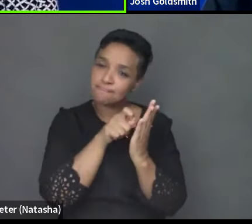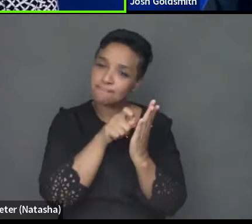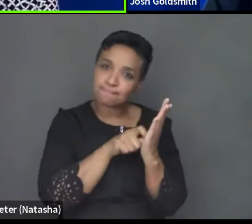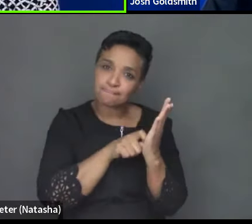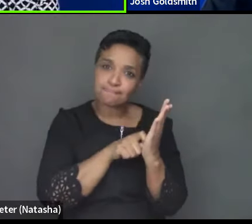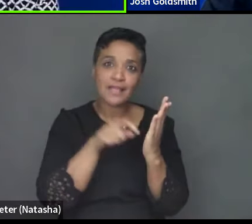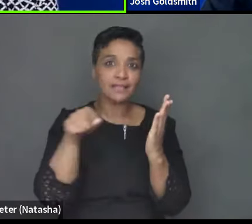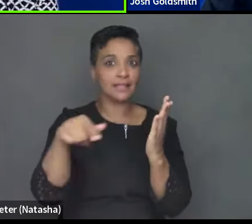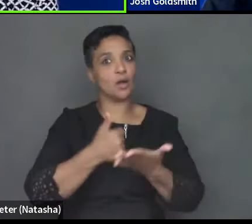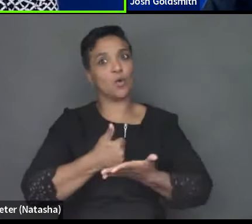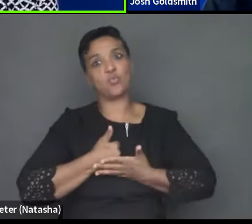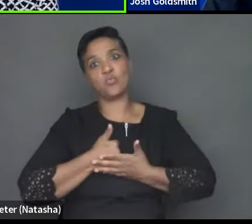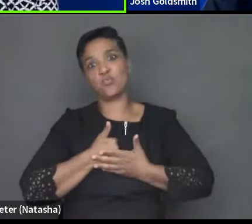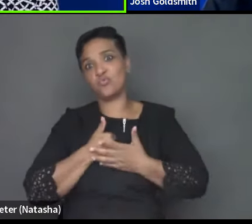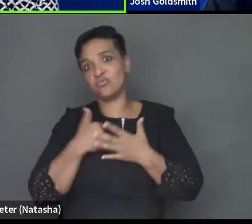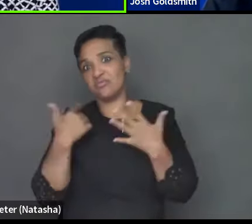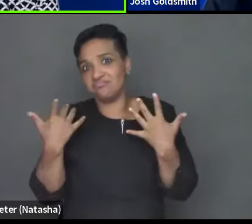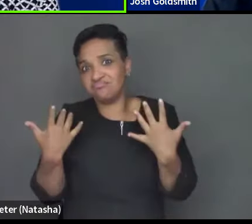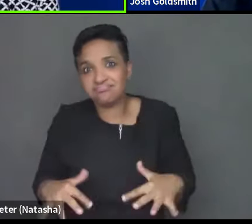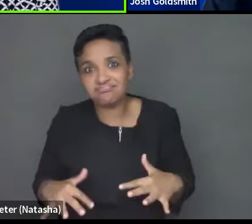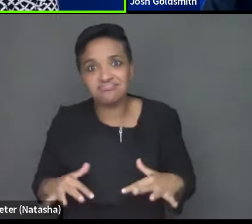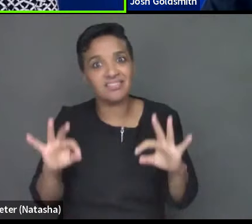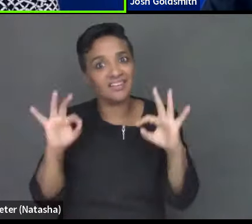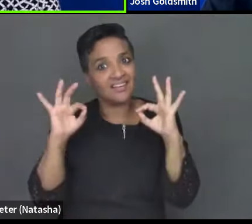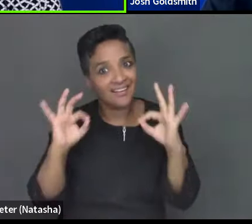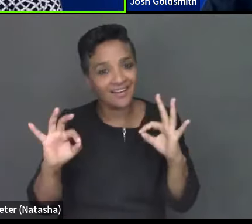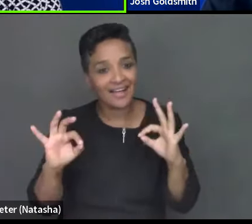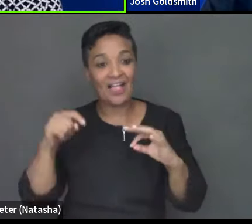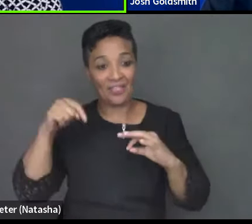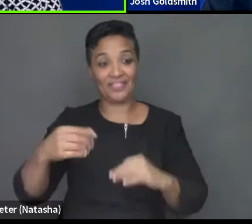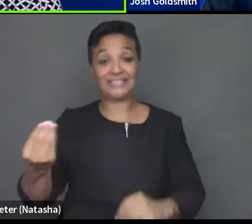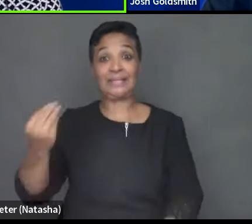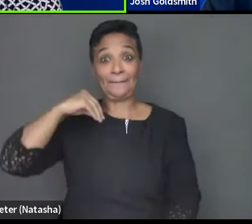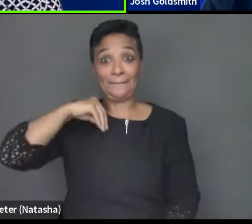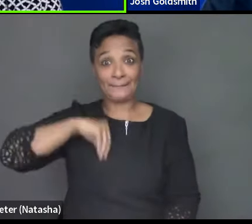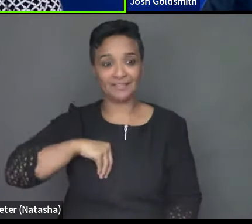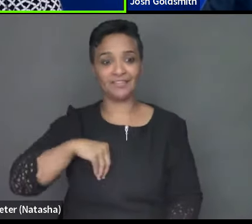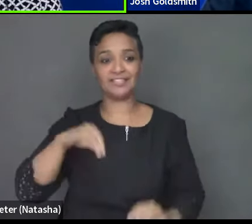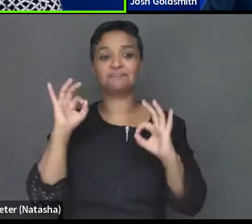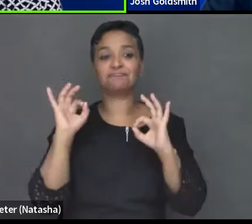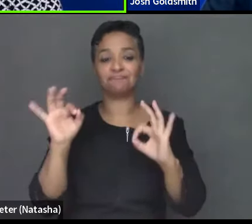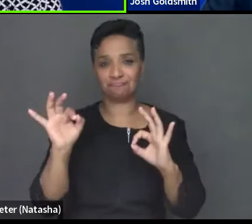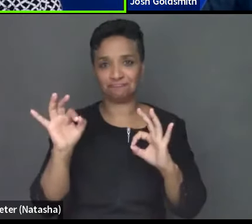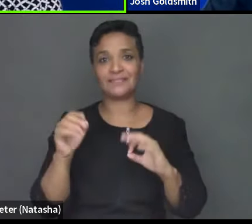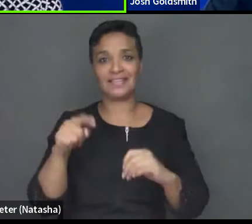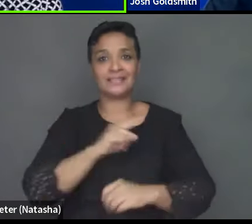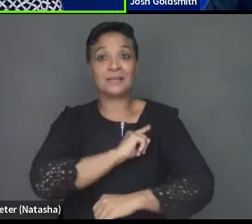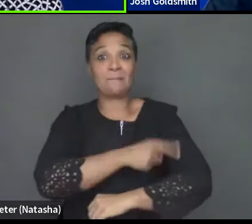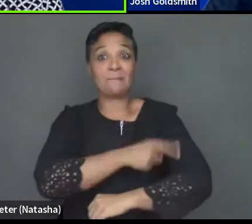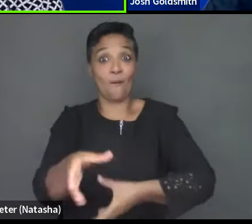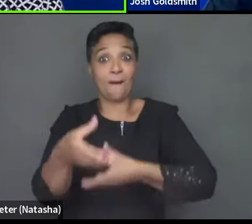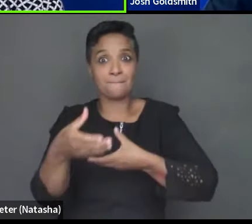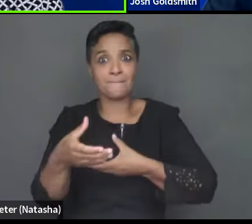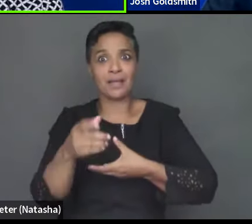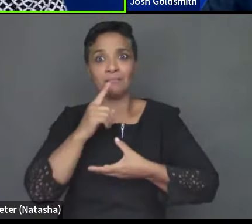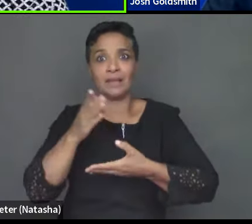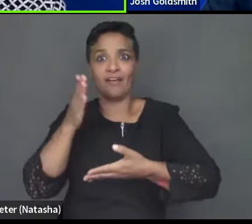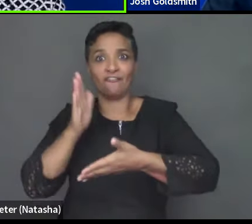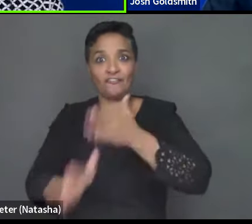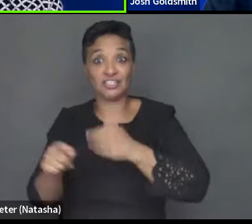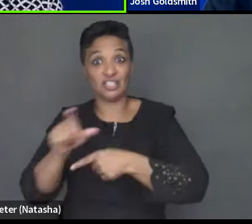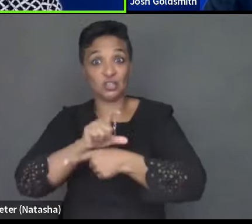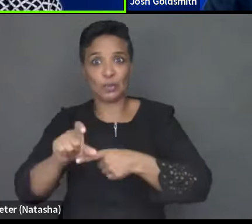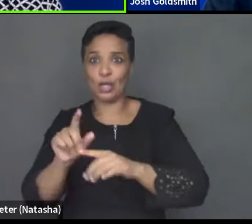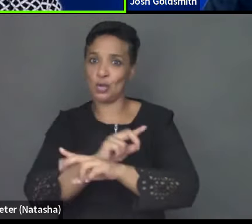helpful. So that's the kind of benefit that you can get from the Power Pack. It doesn't have to end this week.